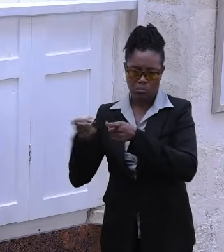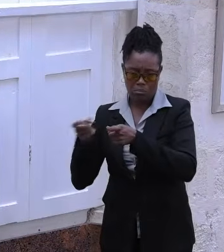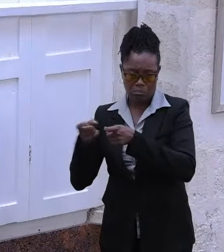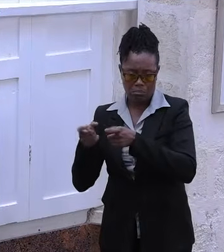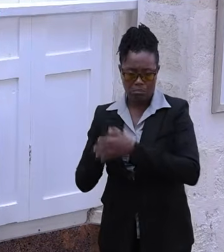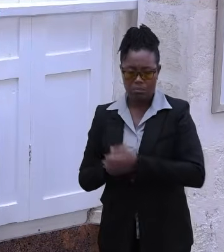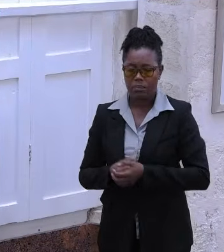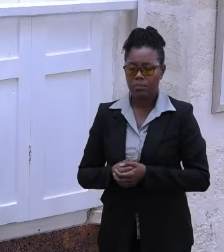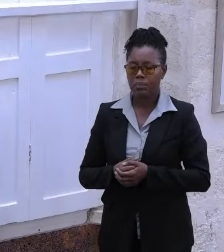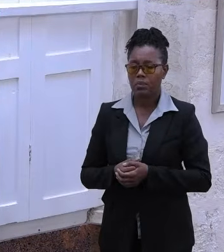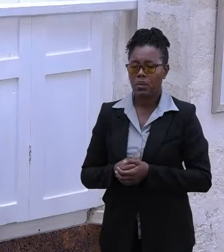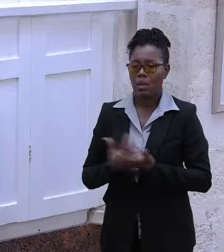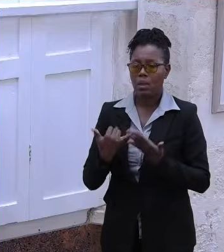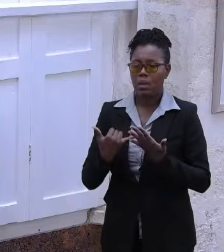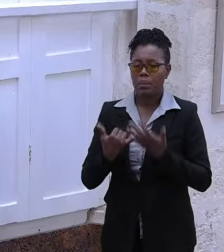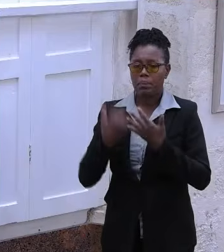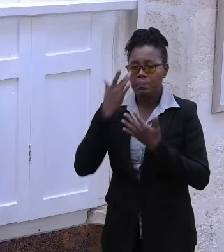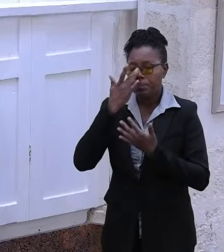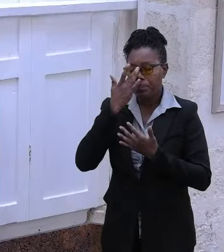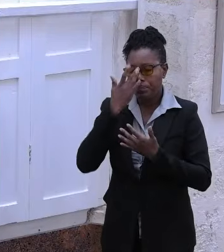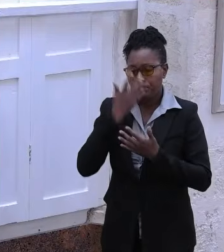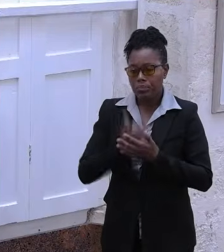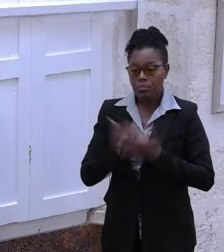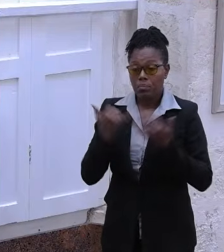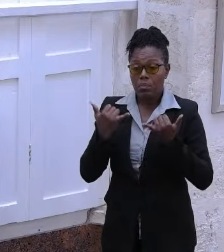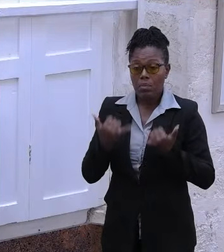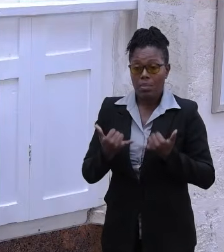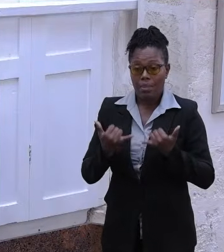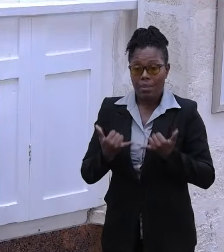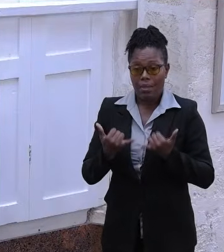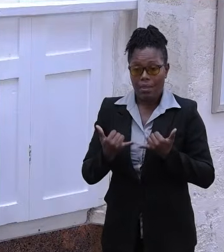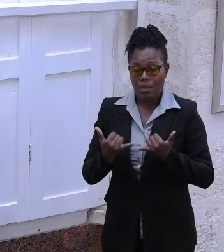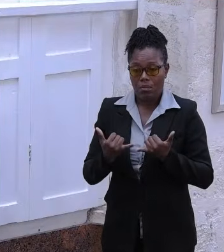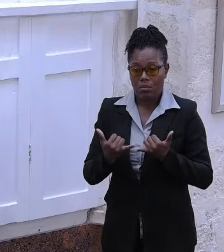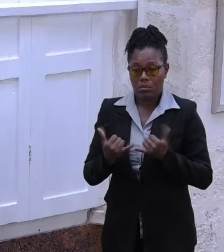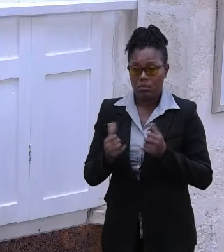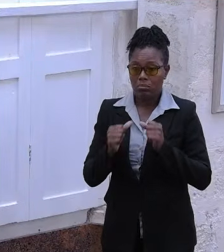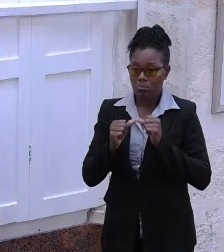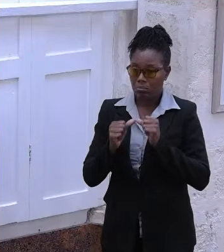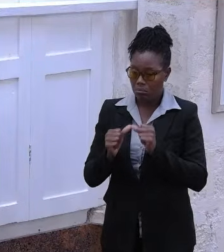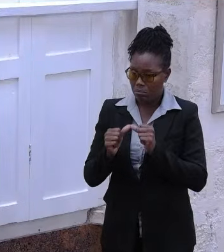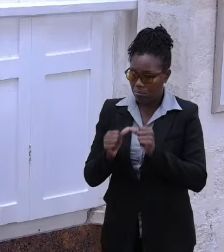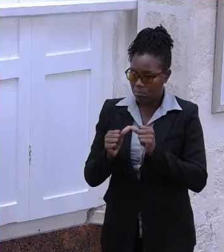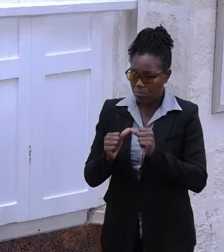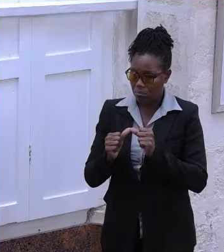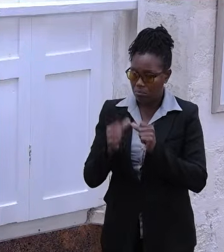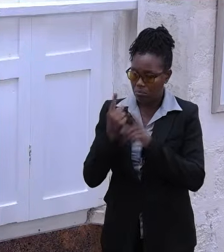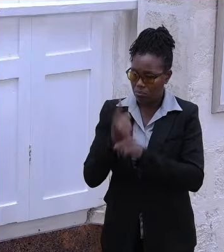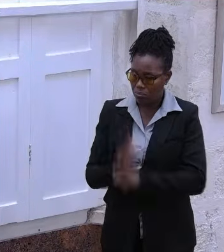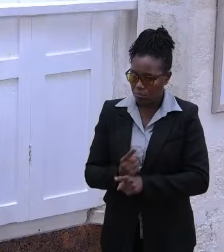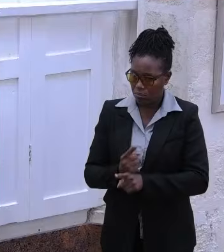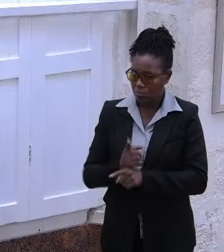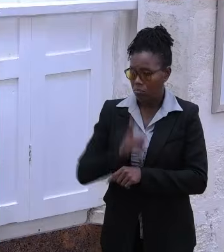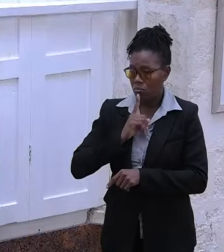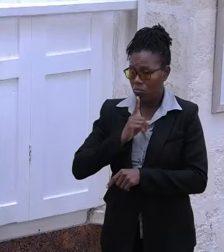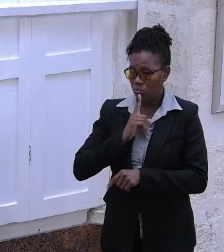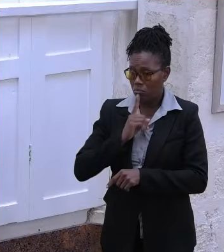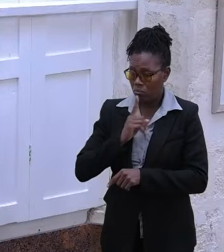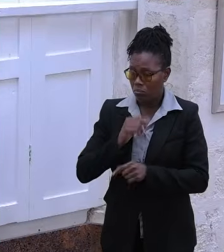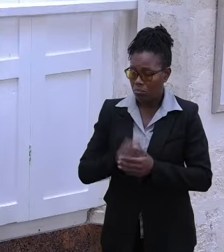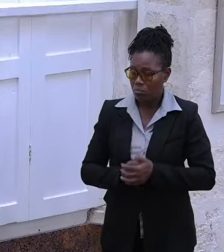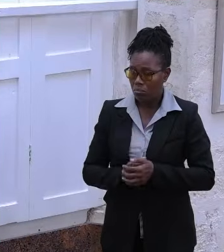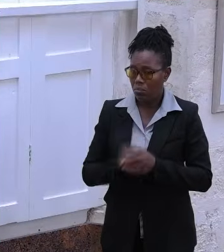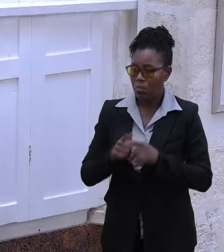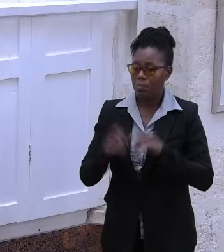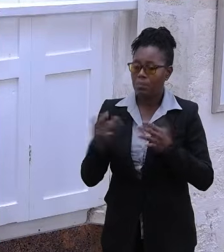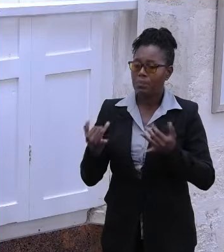that we cannot do so. Now, there's no perfect system, sure. And some people may slip through the cracks. That happens from